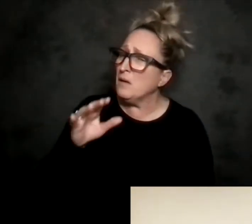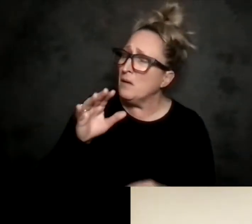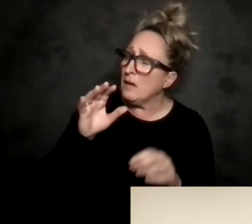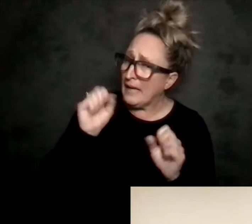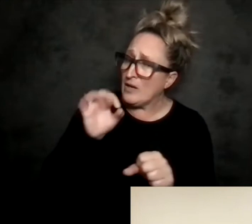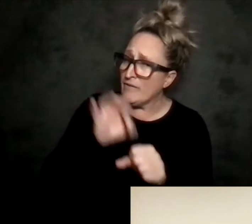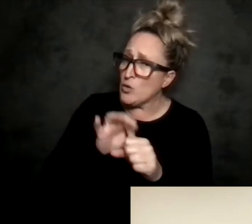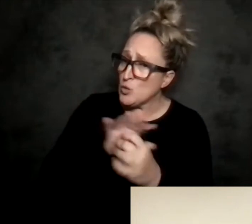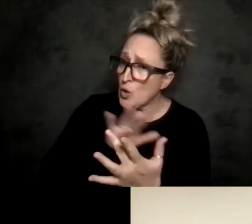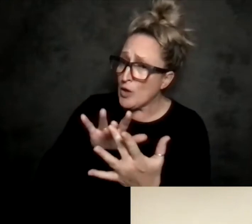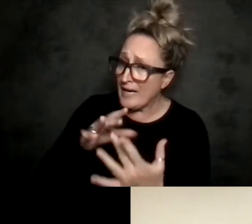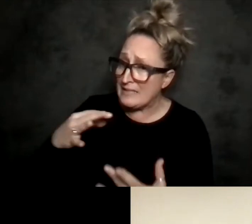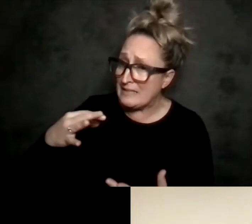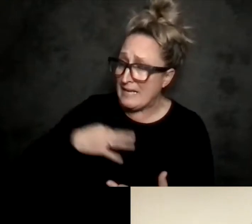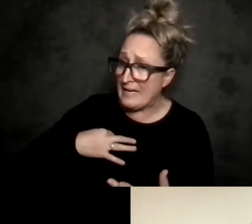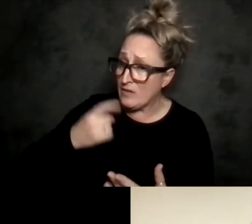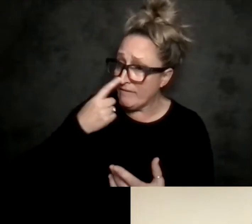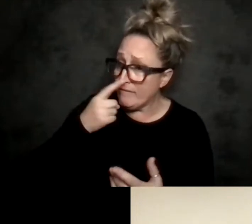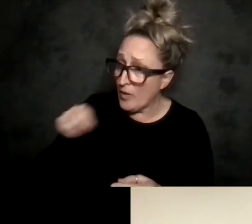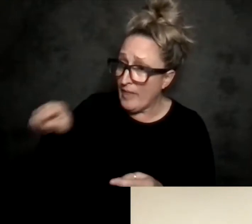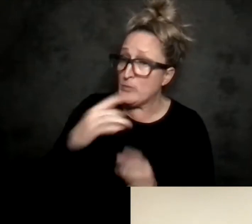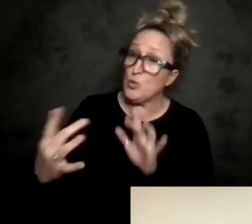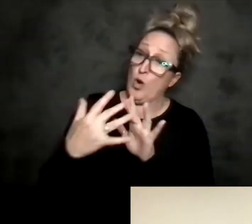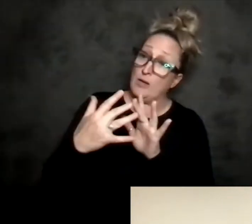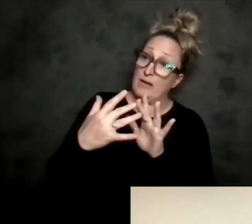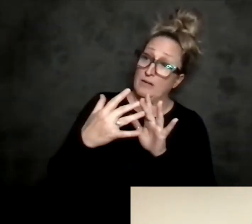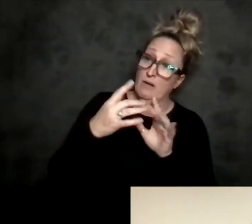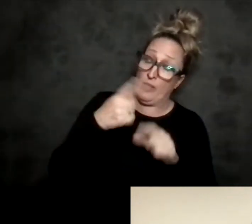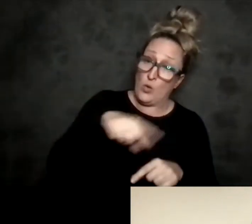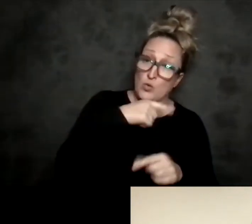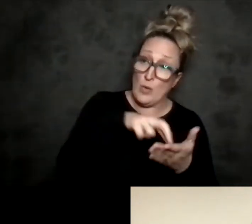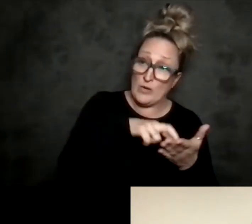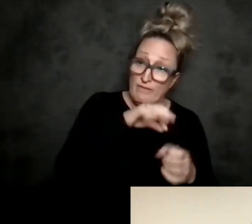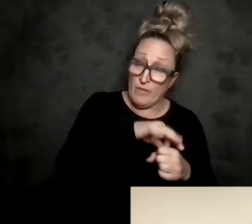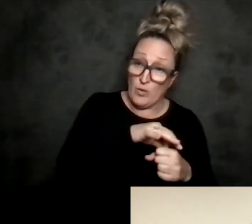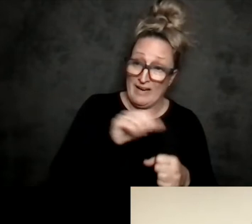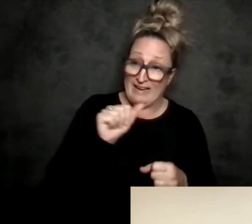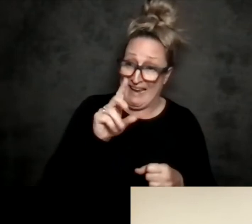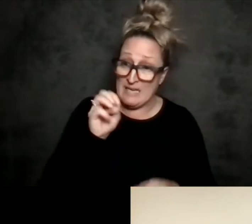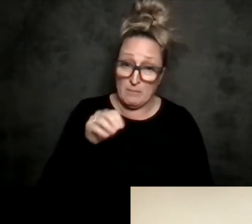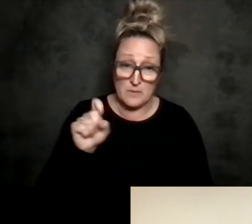to contact candidates, for candidates to contact those who register to vote at ADEMS?